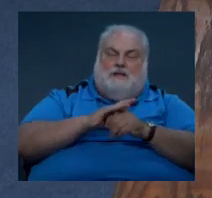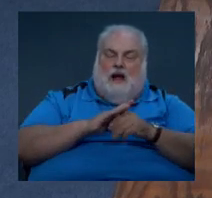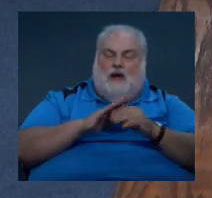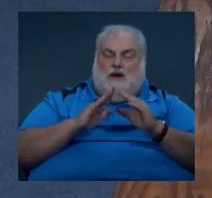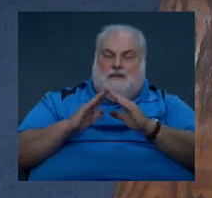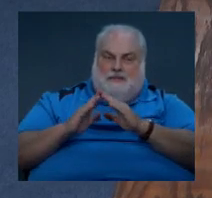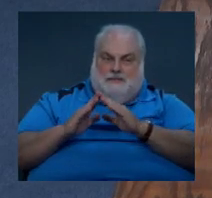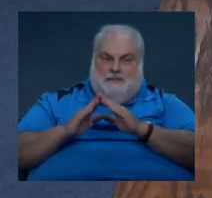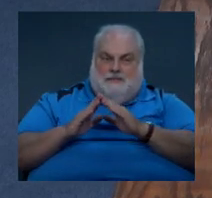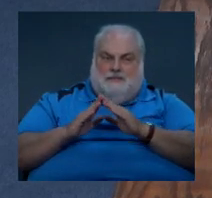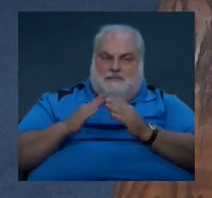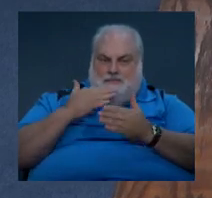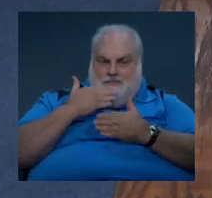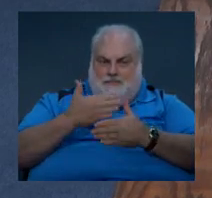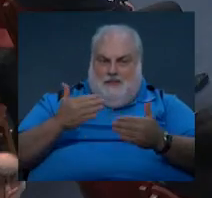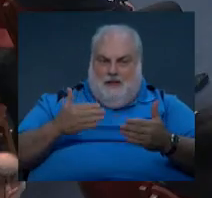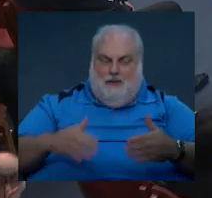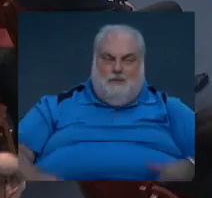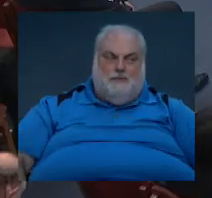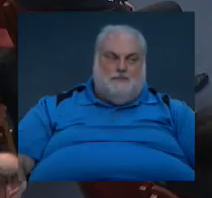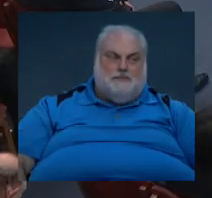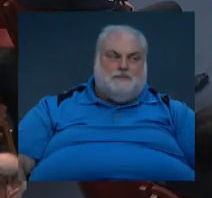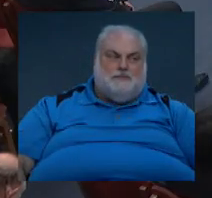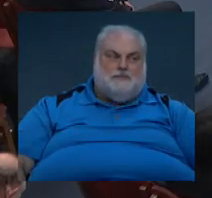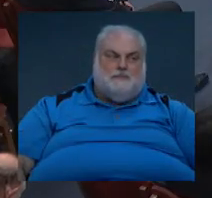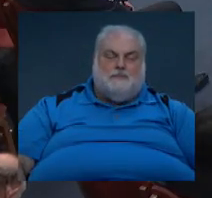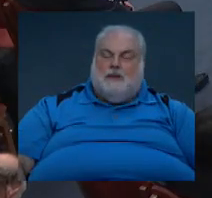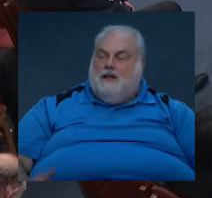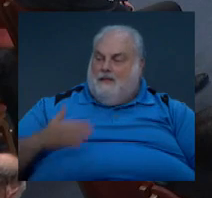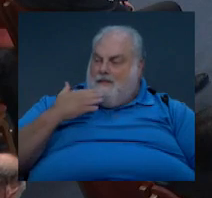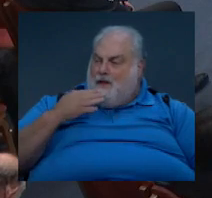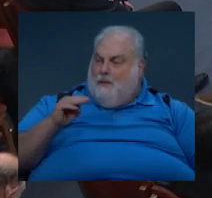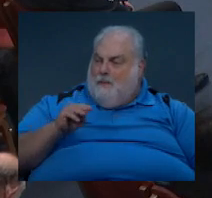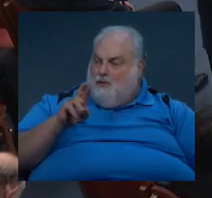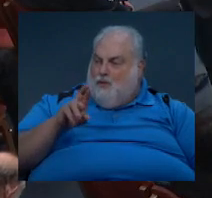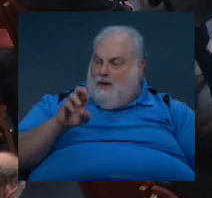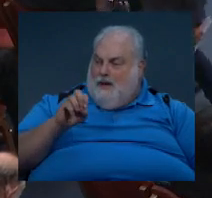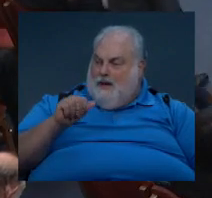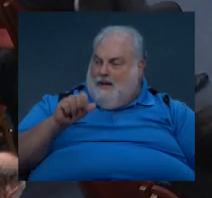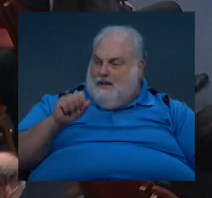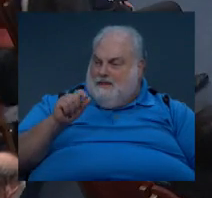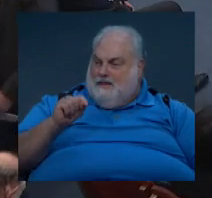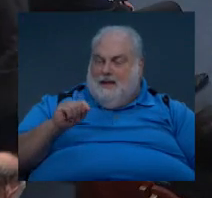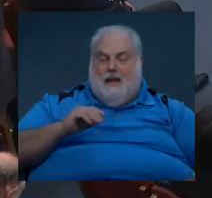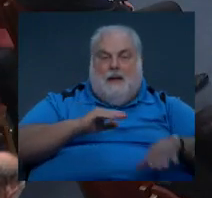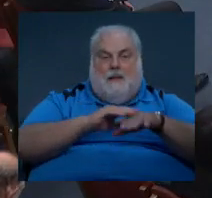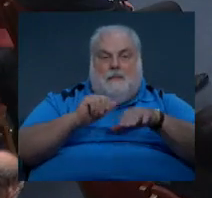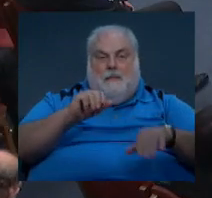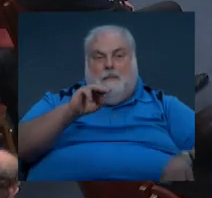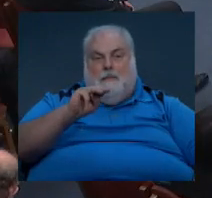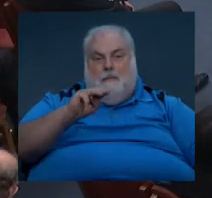community. Thank you. Thank you, Mr. East. Ms. Miriam Pearsall.